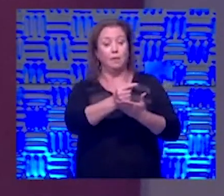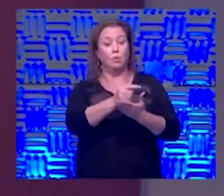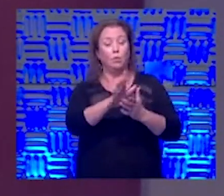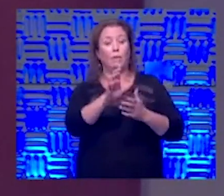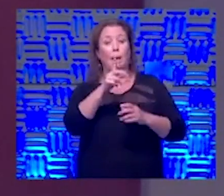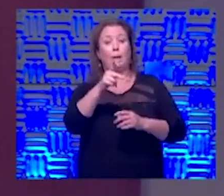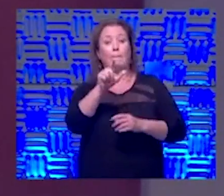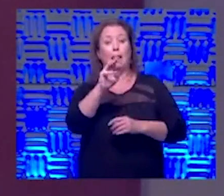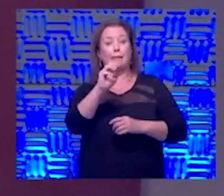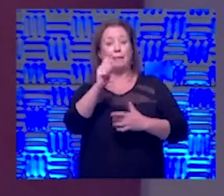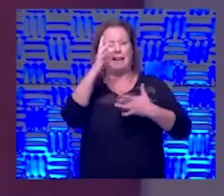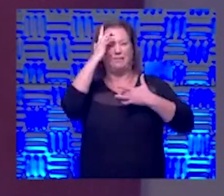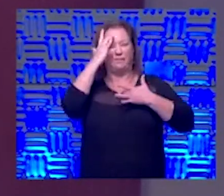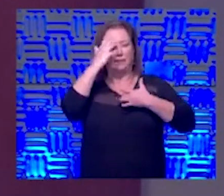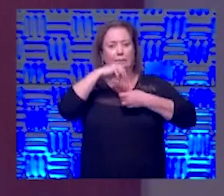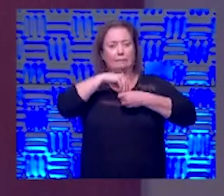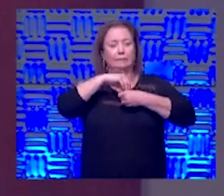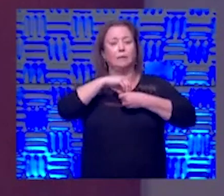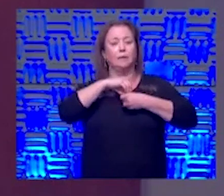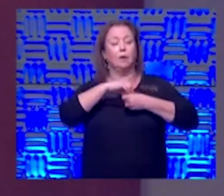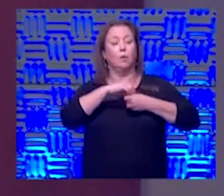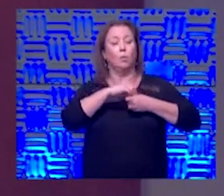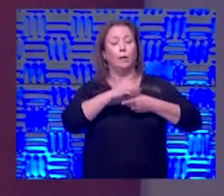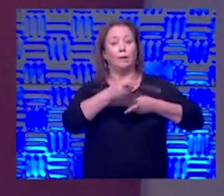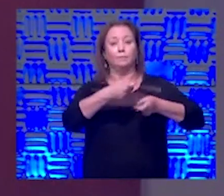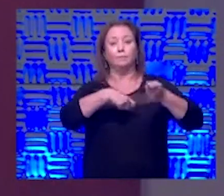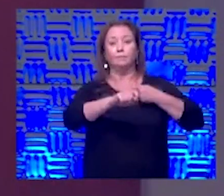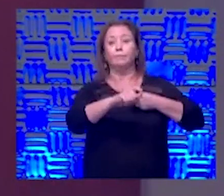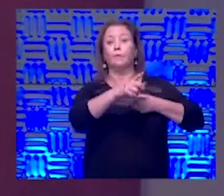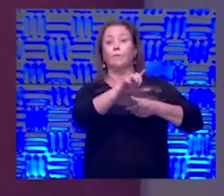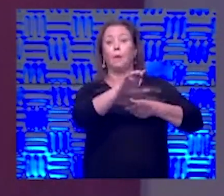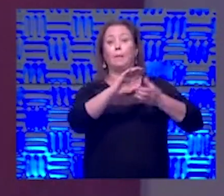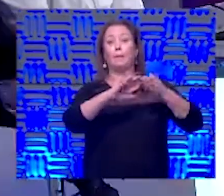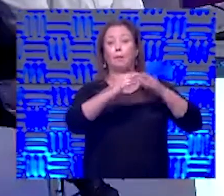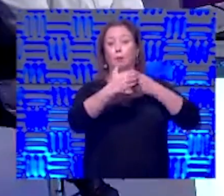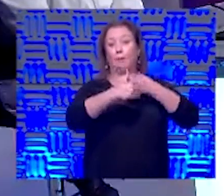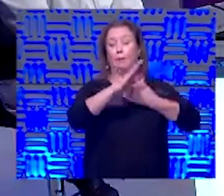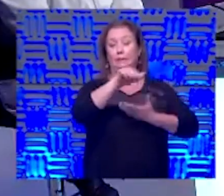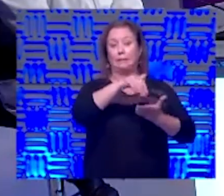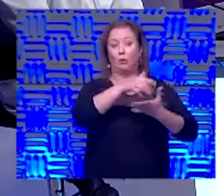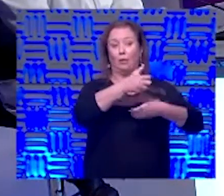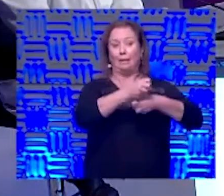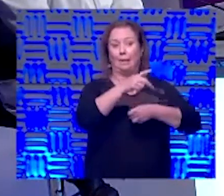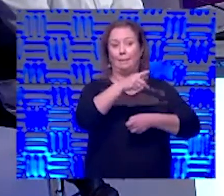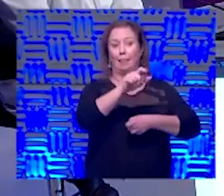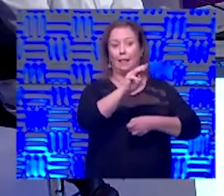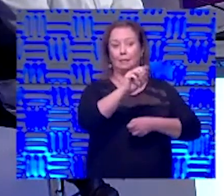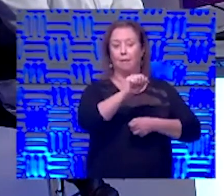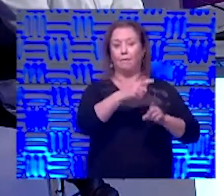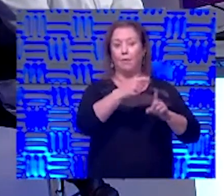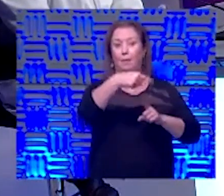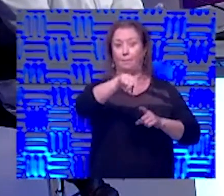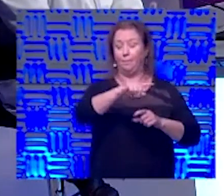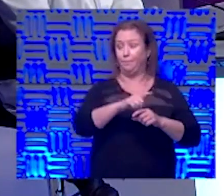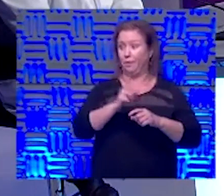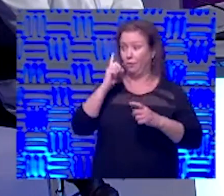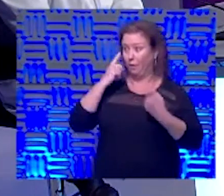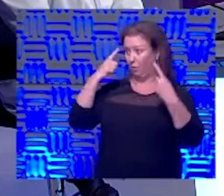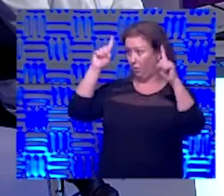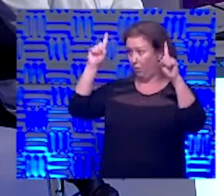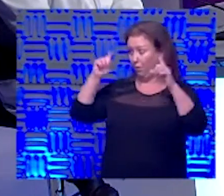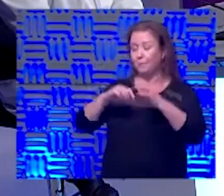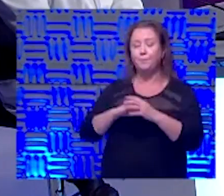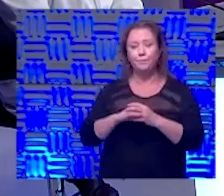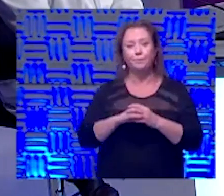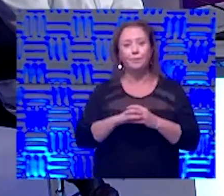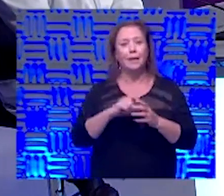convalescent plasma, we can order that, and we get the plasma from Community Blood Center. Good deal. What do you think? Is it going to work? I